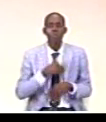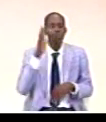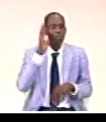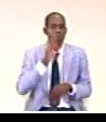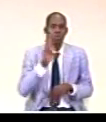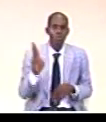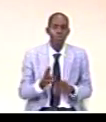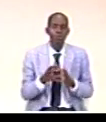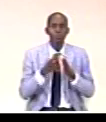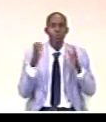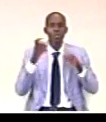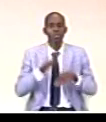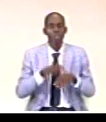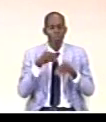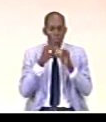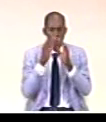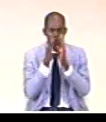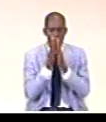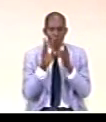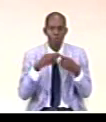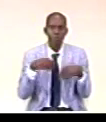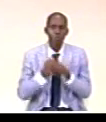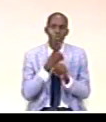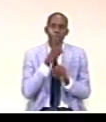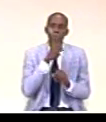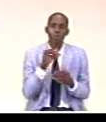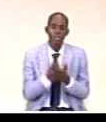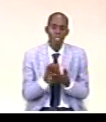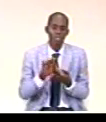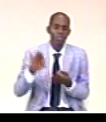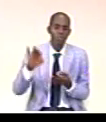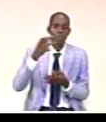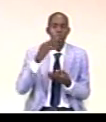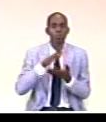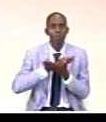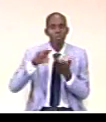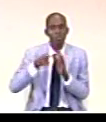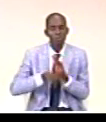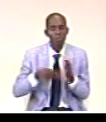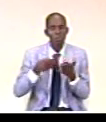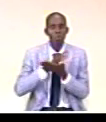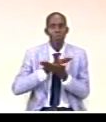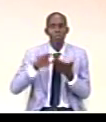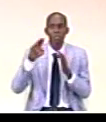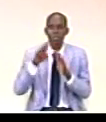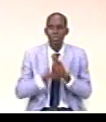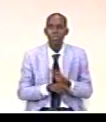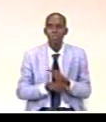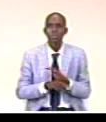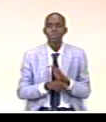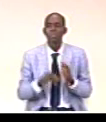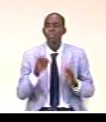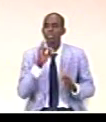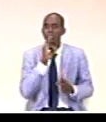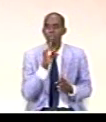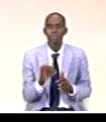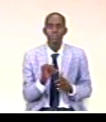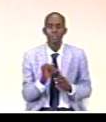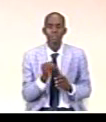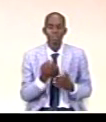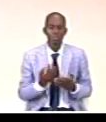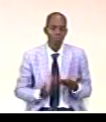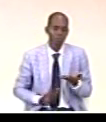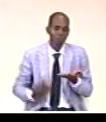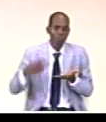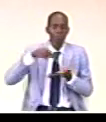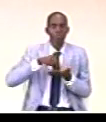the place of prayer to make sure the spirit of righteousness, the spirit of holiness is awakened in the heart of the